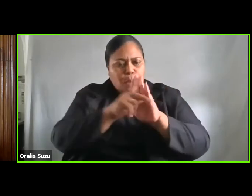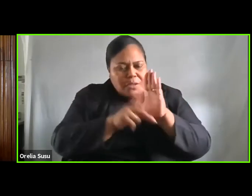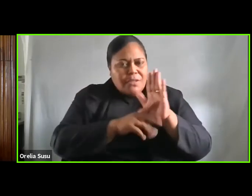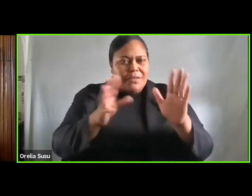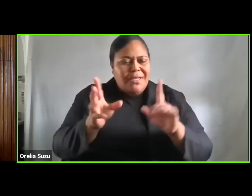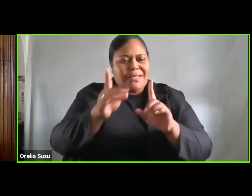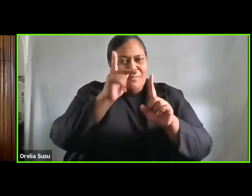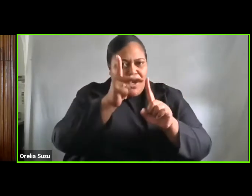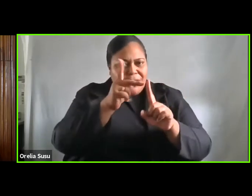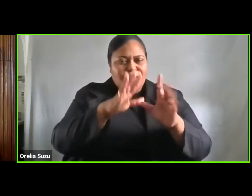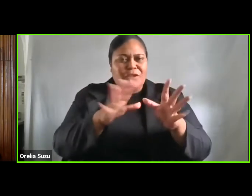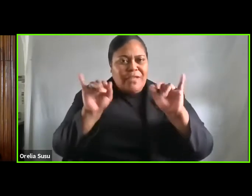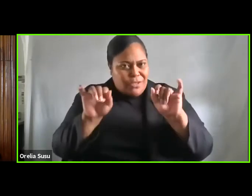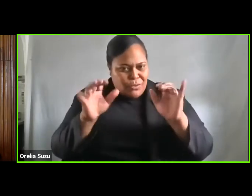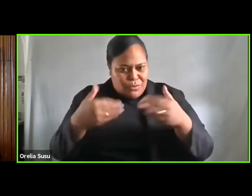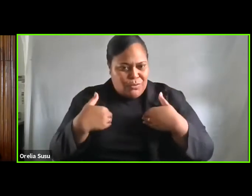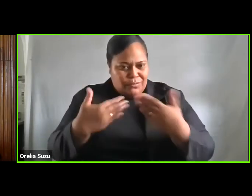table